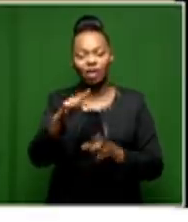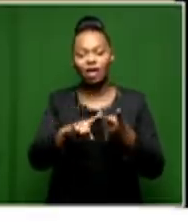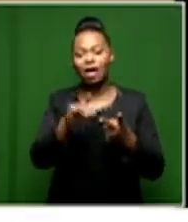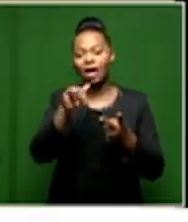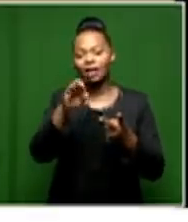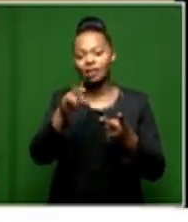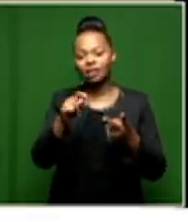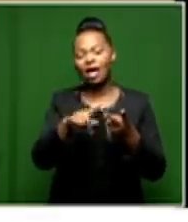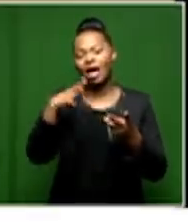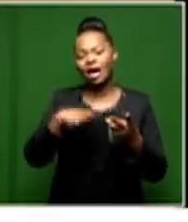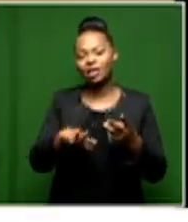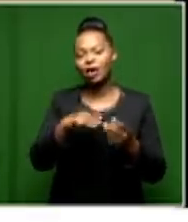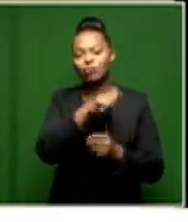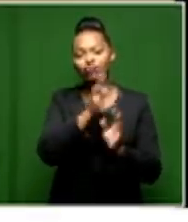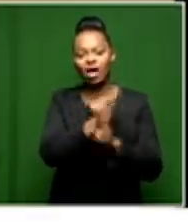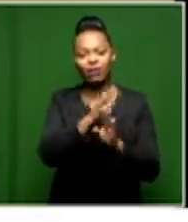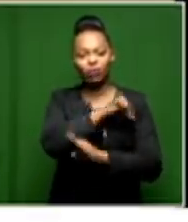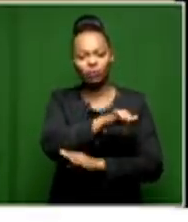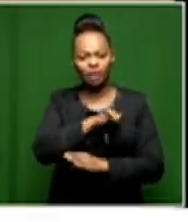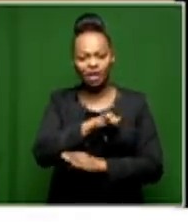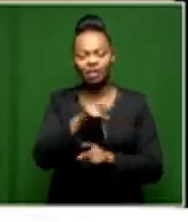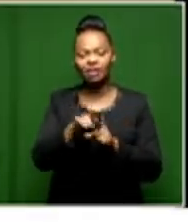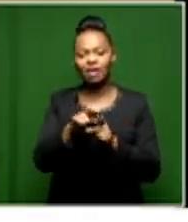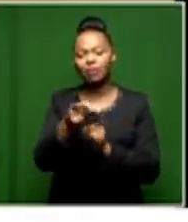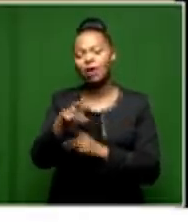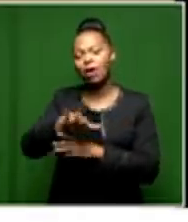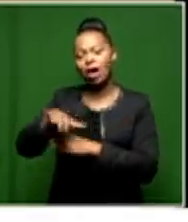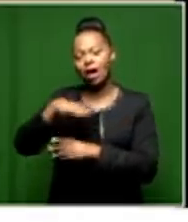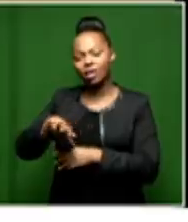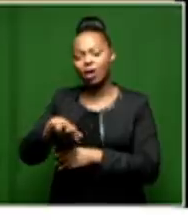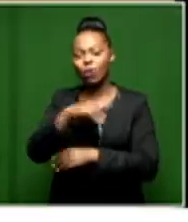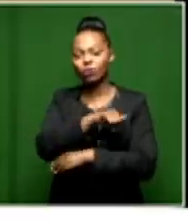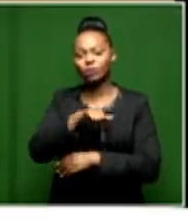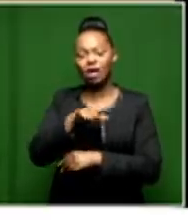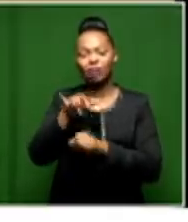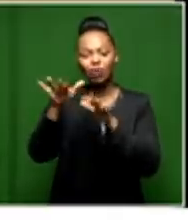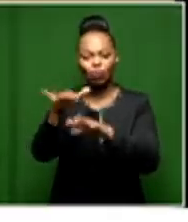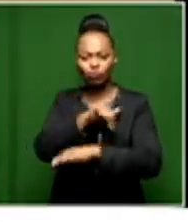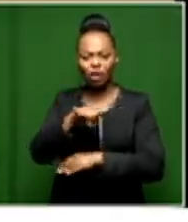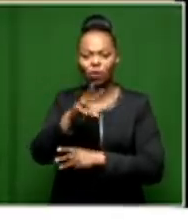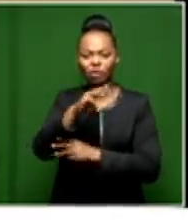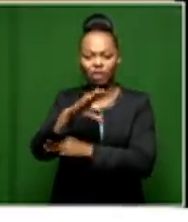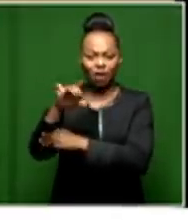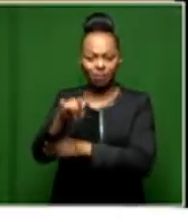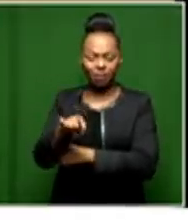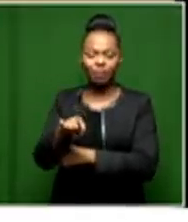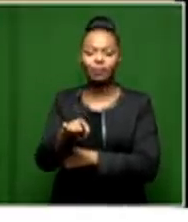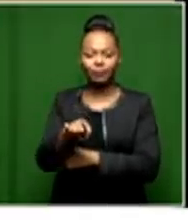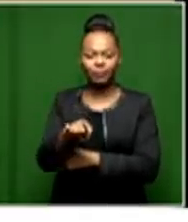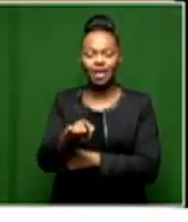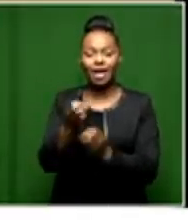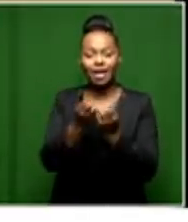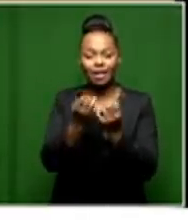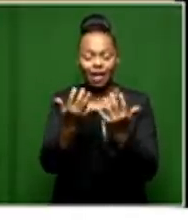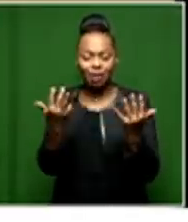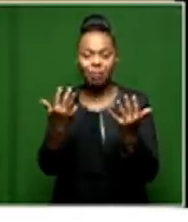and at all the private hospitals and the other Somerset Hospital, all the other hospitals, Karlbremer in the Western Cape, that the numbers